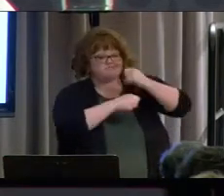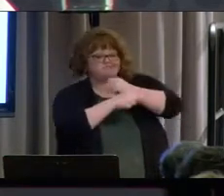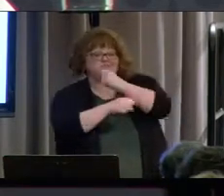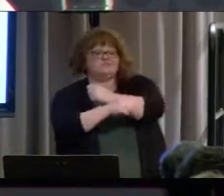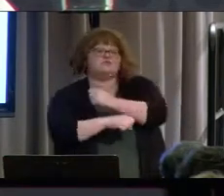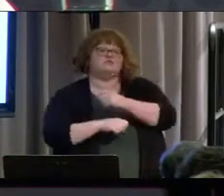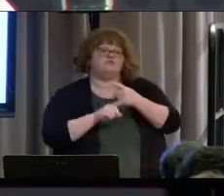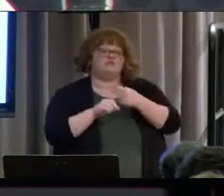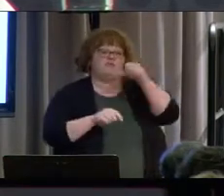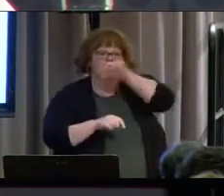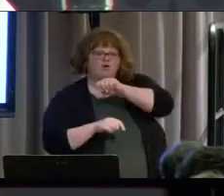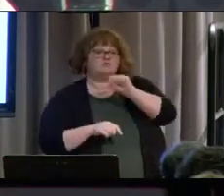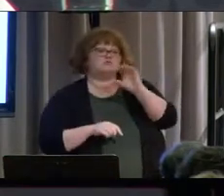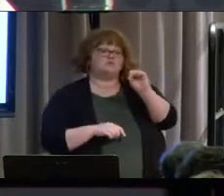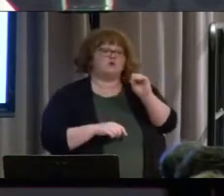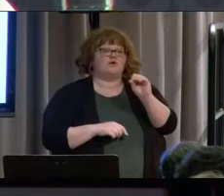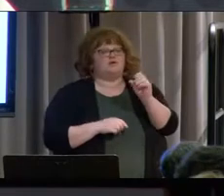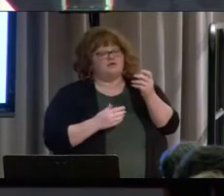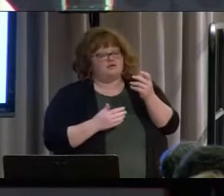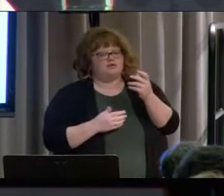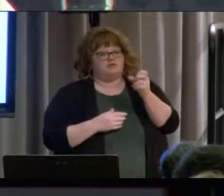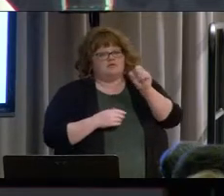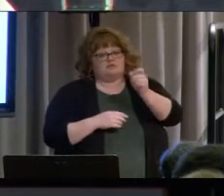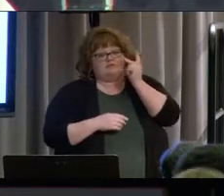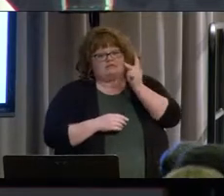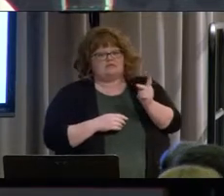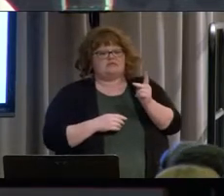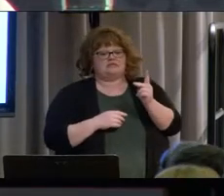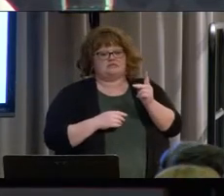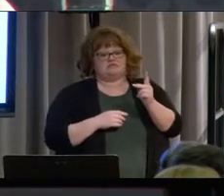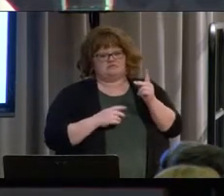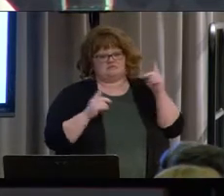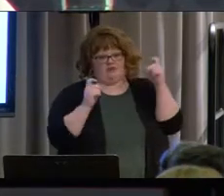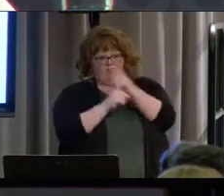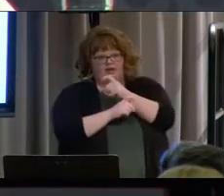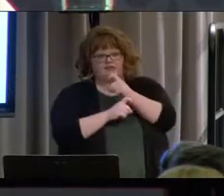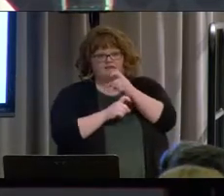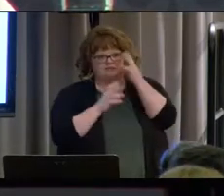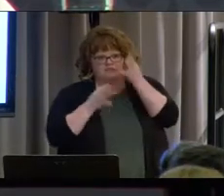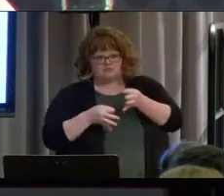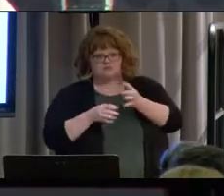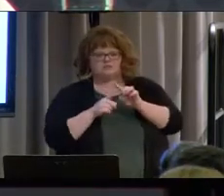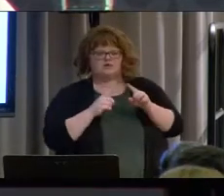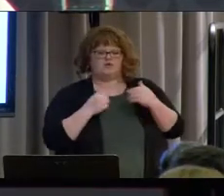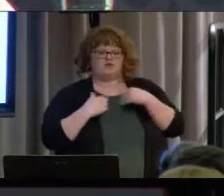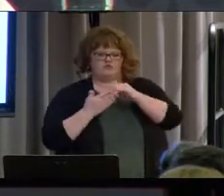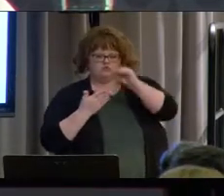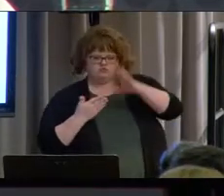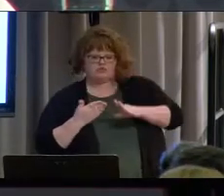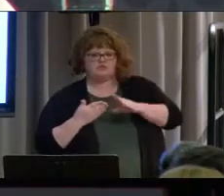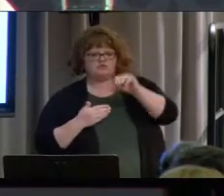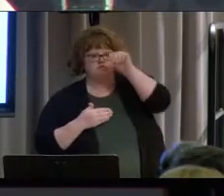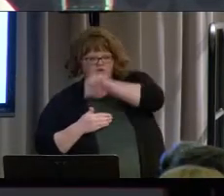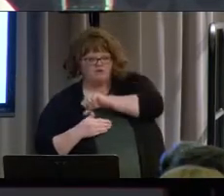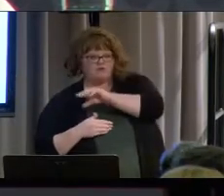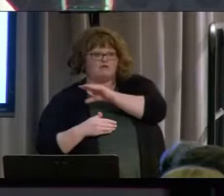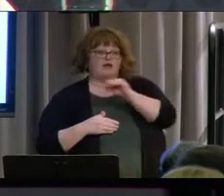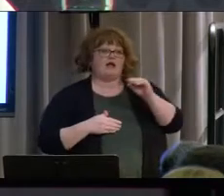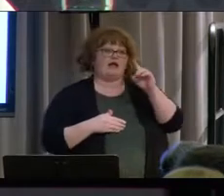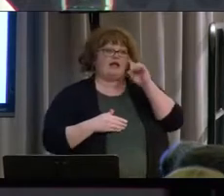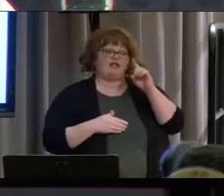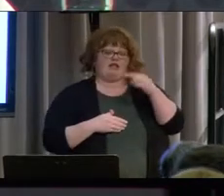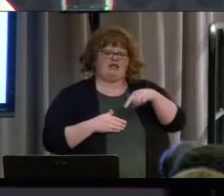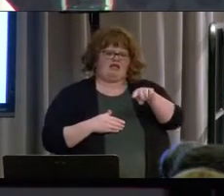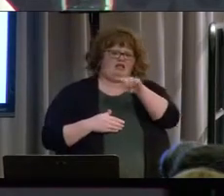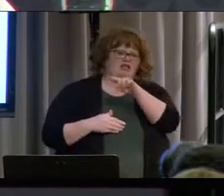bars. Just think about decisions that we make. So we have students who are drinking, and we think they're getting too